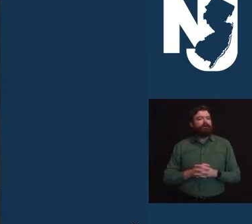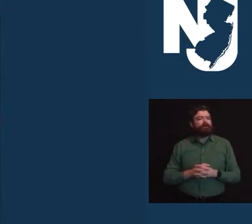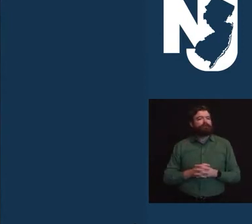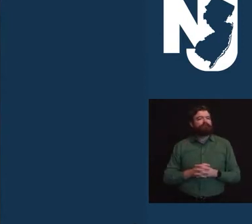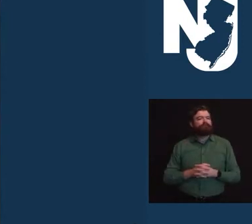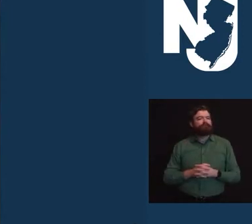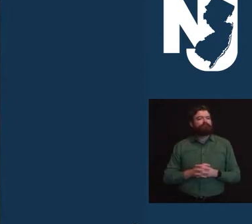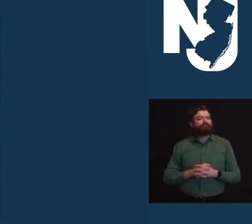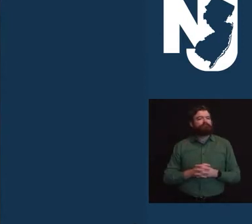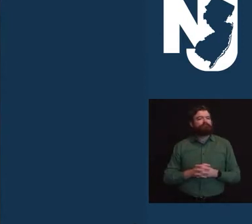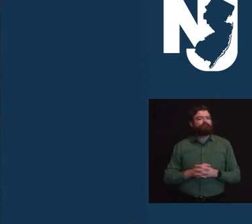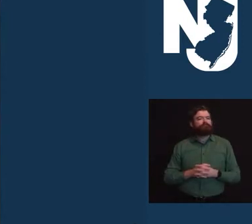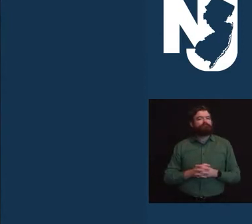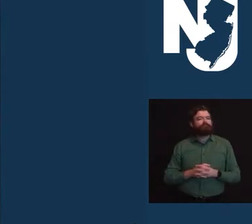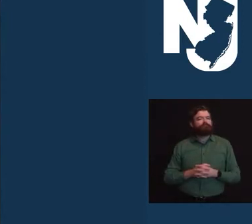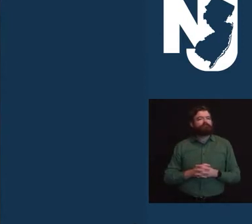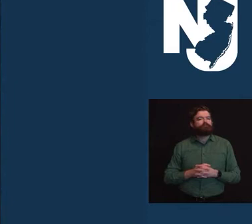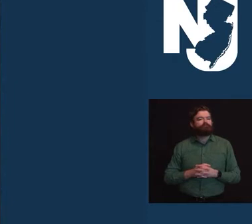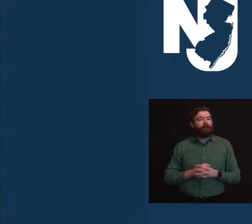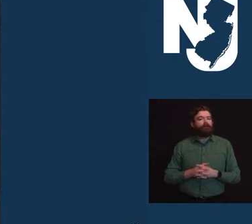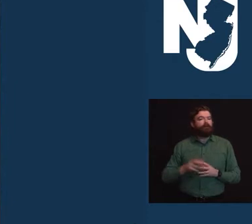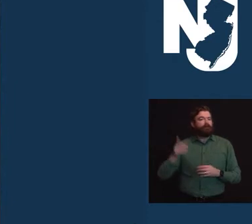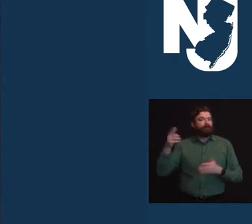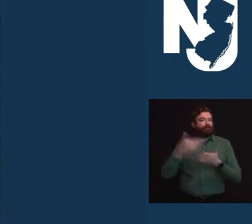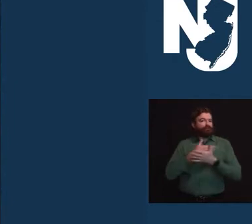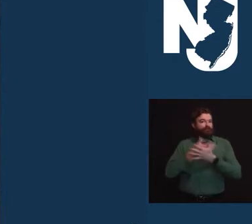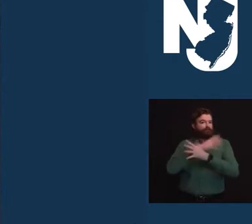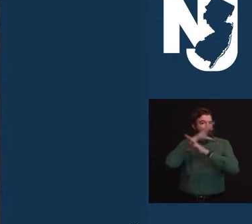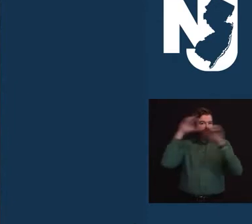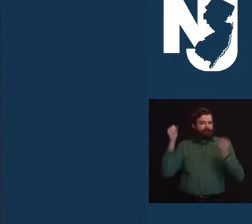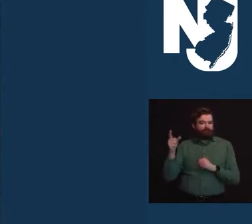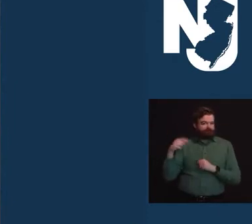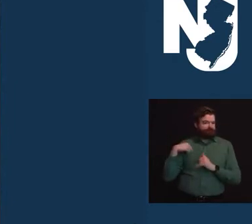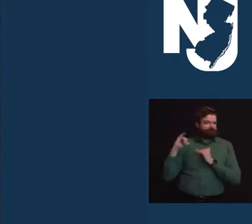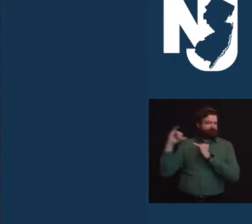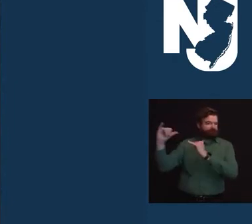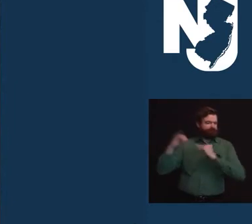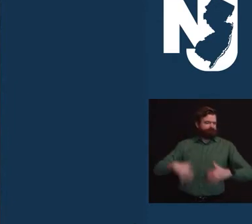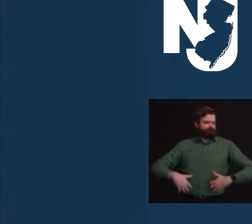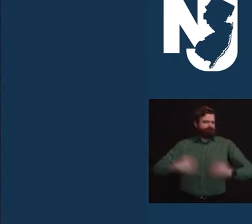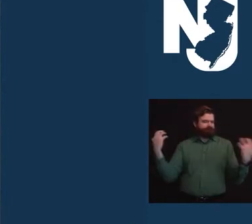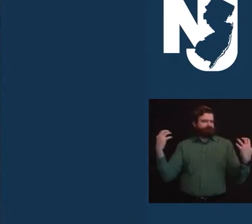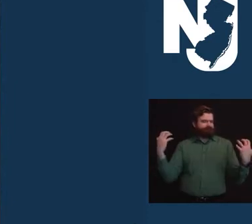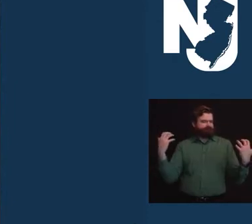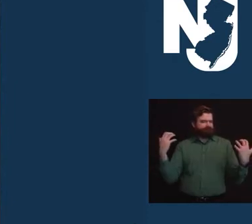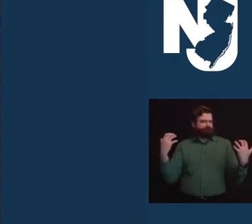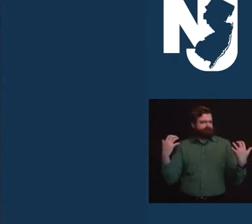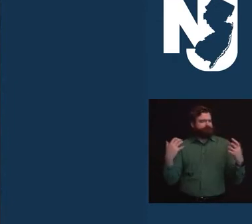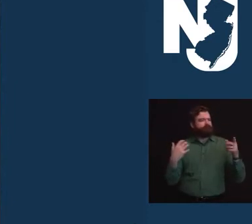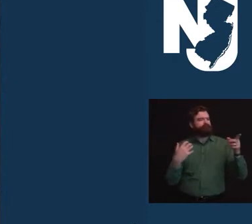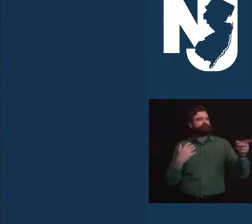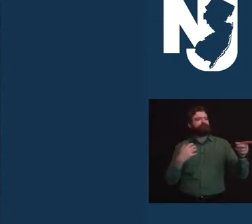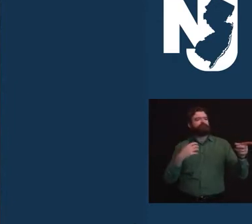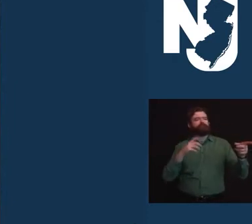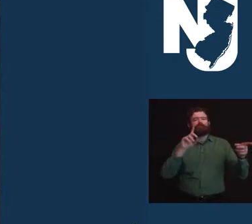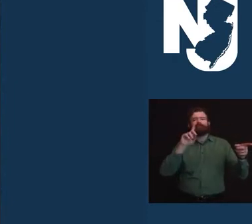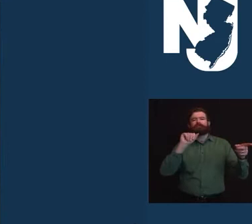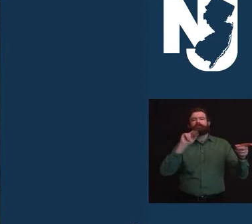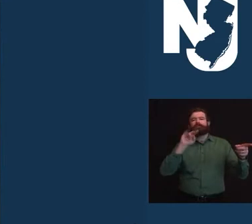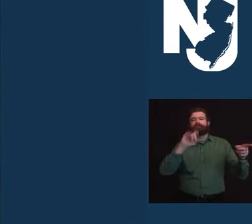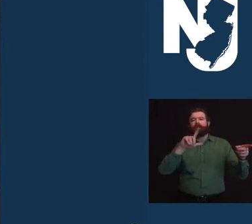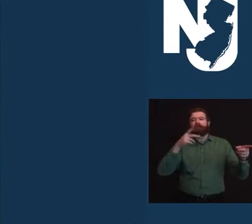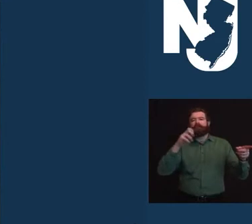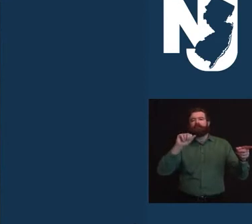Pakistani courts of the terrorist who murdered American journalist Daniel Pearl in 2002. Daniel Pearl grew